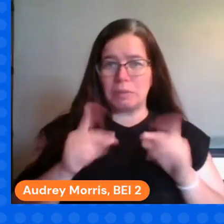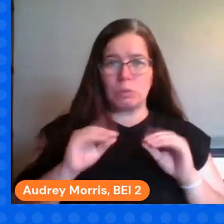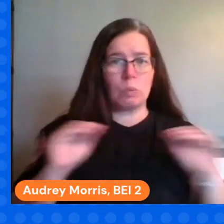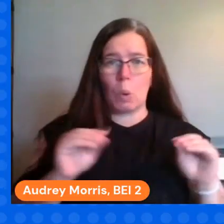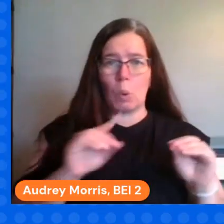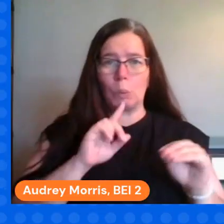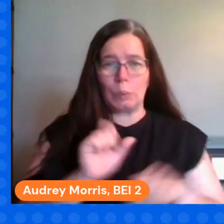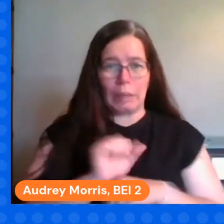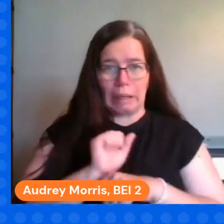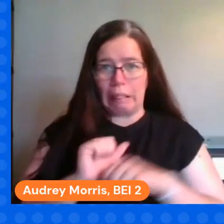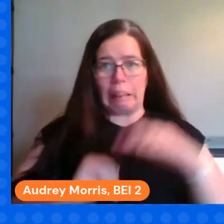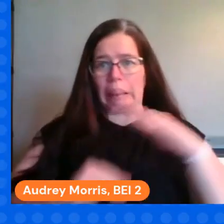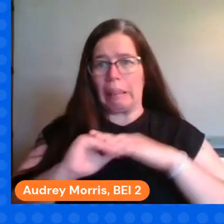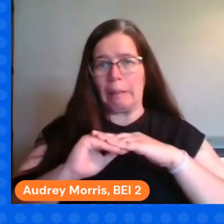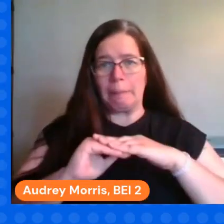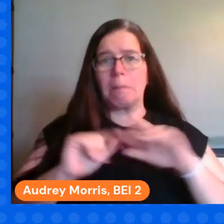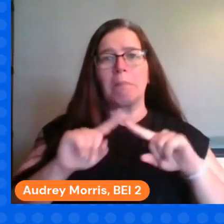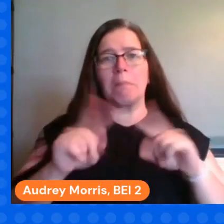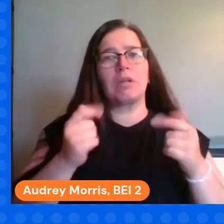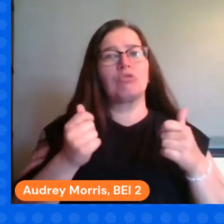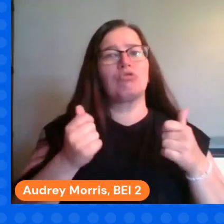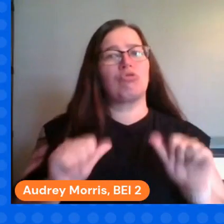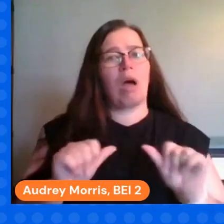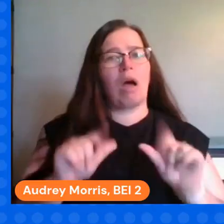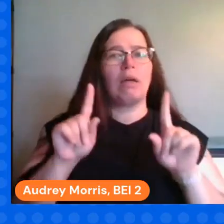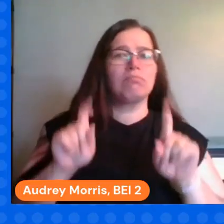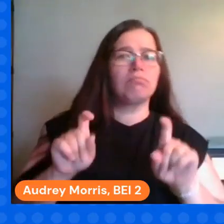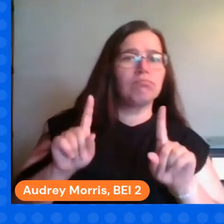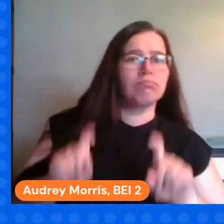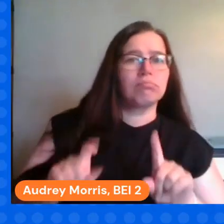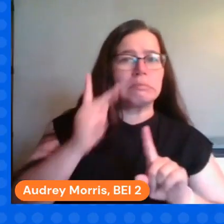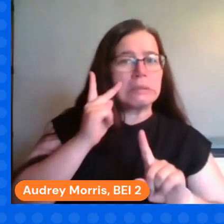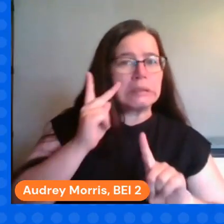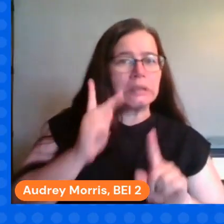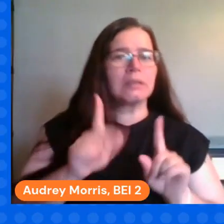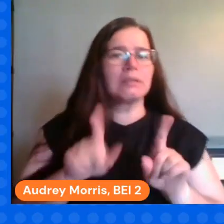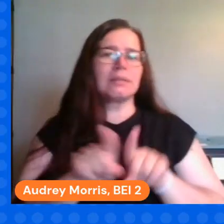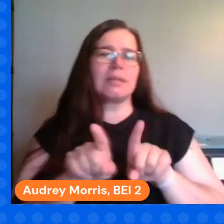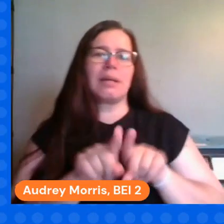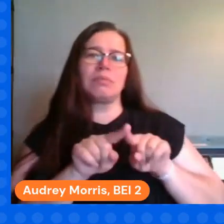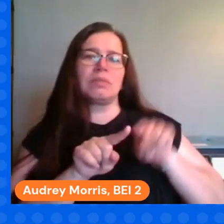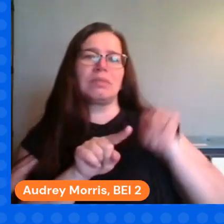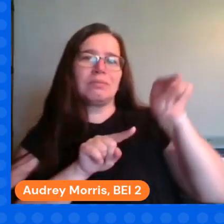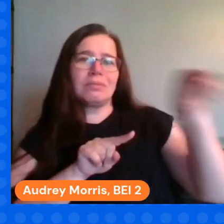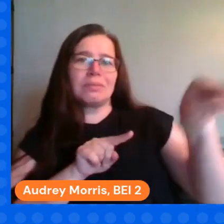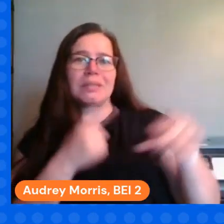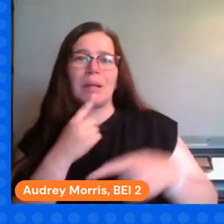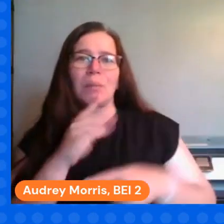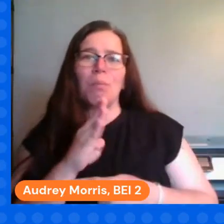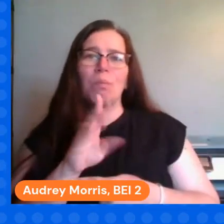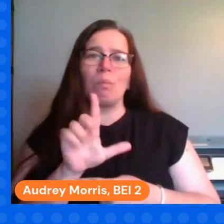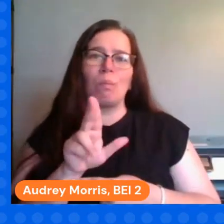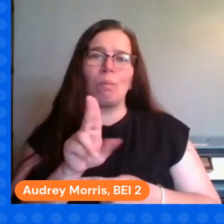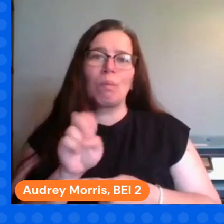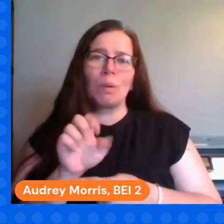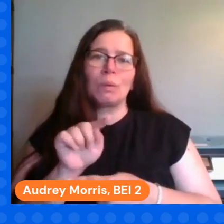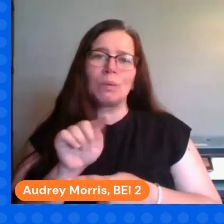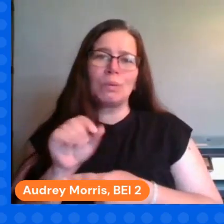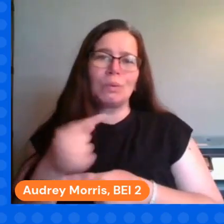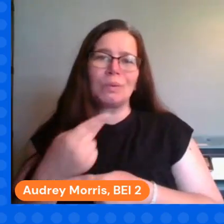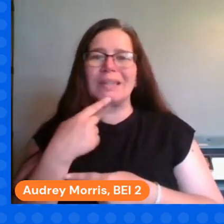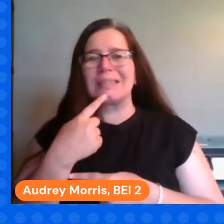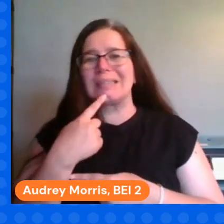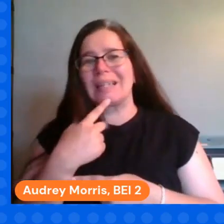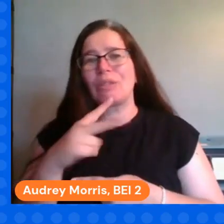see. And same thing with distance. I think when you read Bluetooth spec, it says, 30 meters. In practice, it really depends on